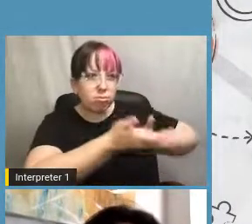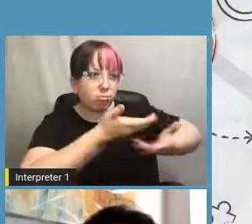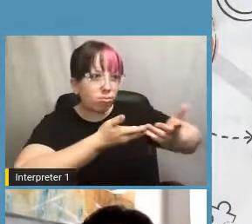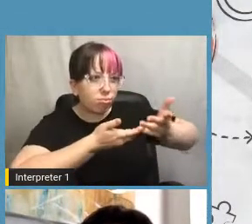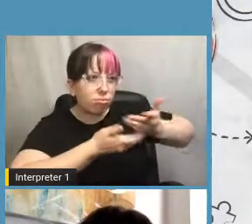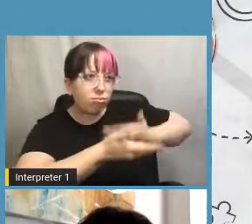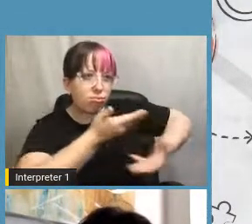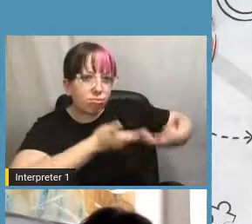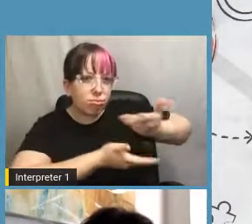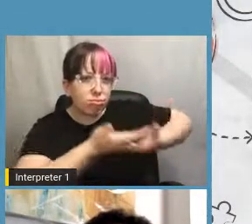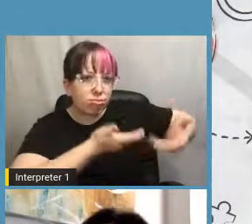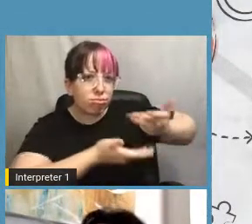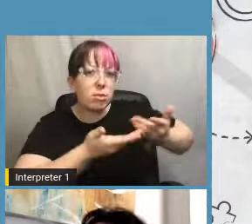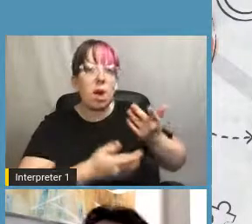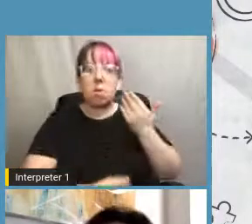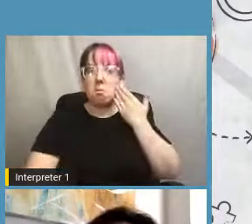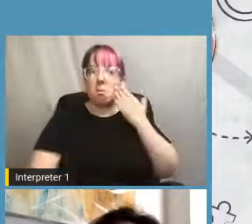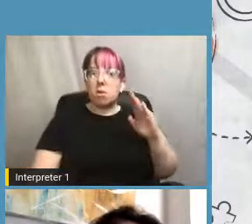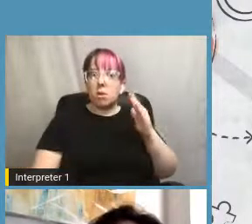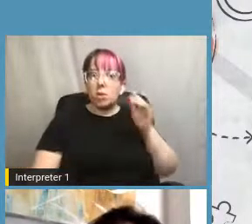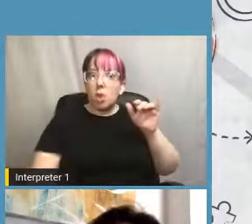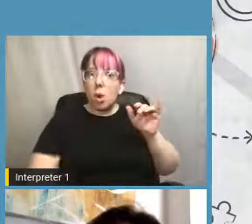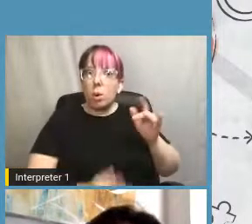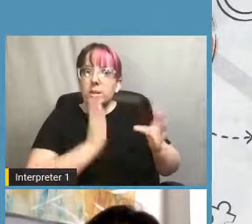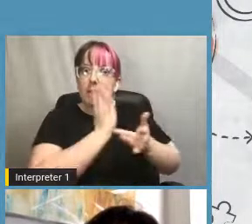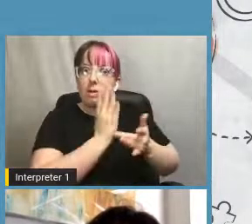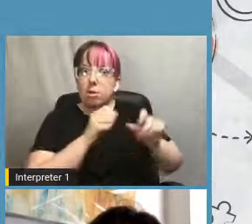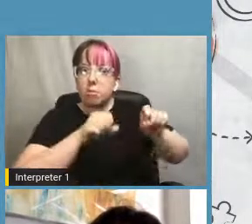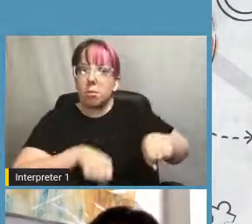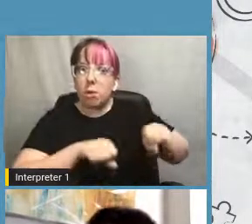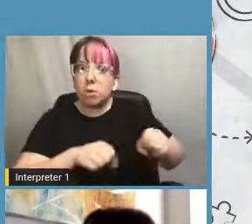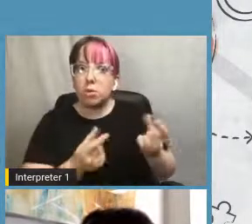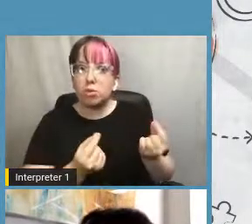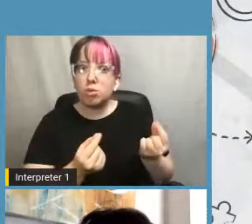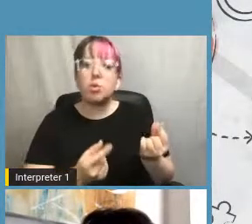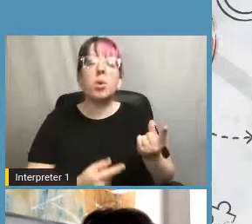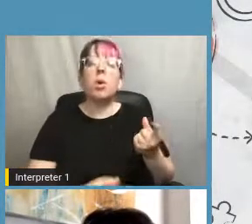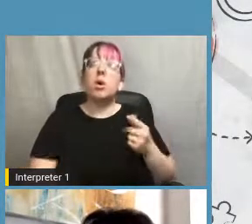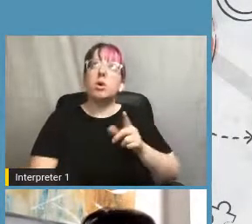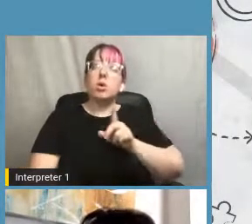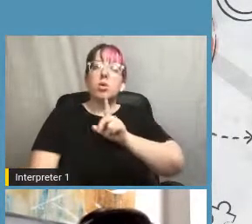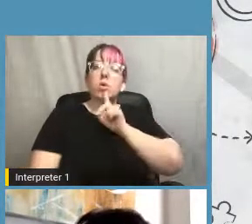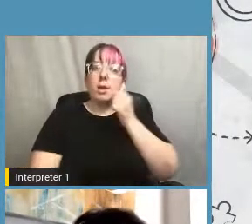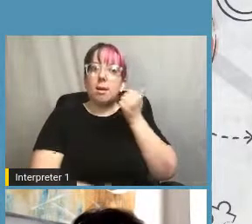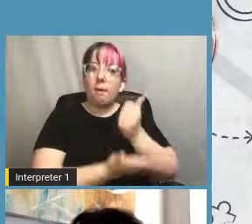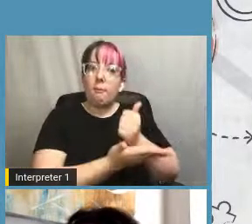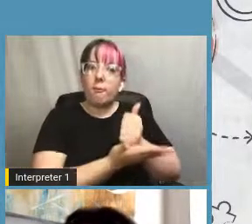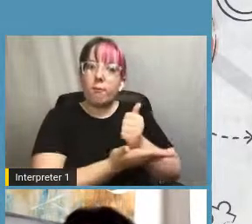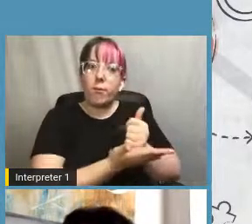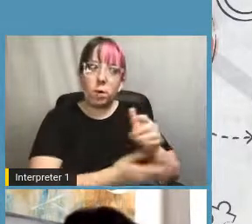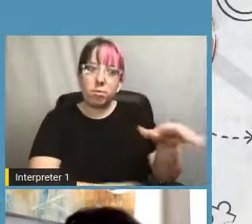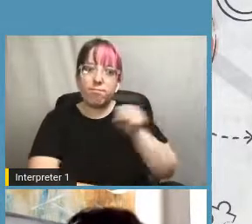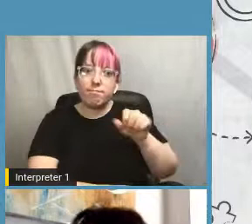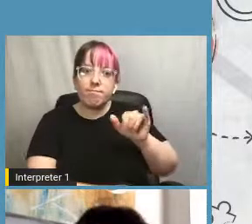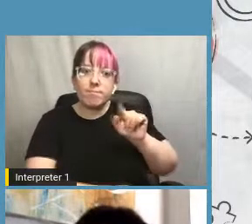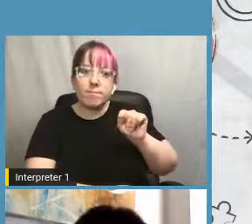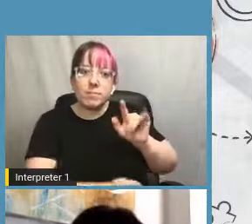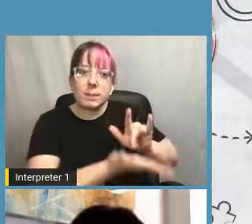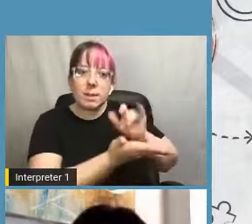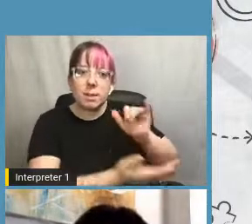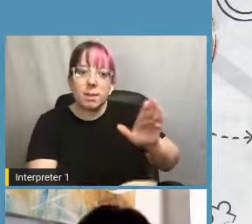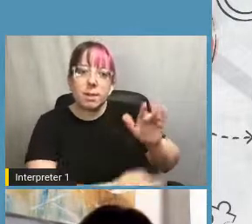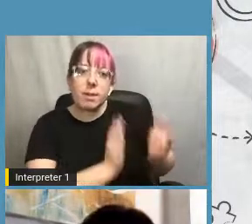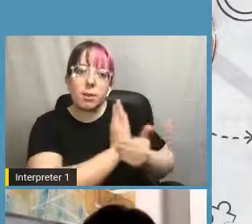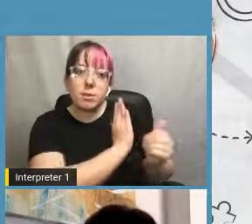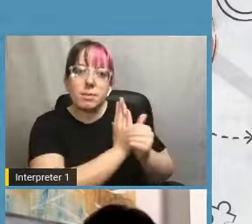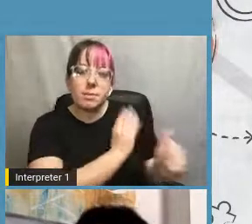didn't know the technology could do. So it's very, very useful to have an IT person with you. And they also can help you alongside